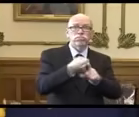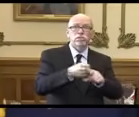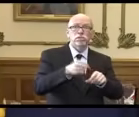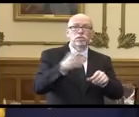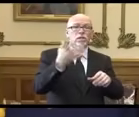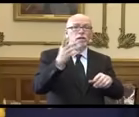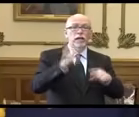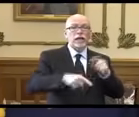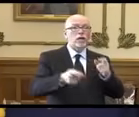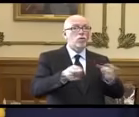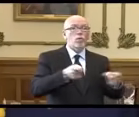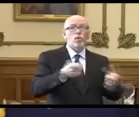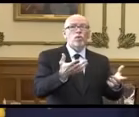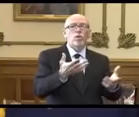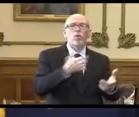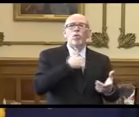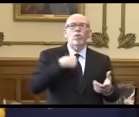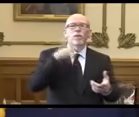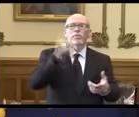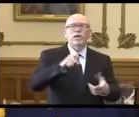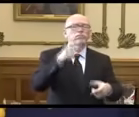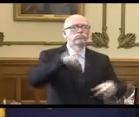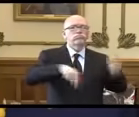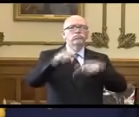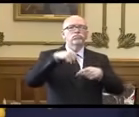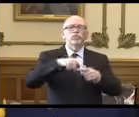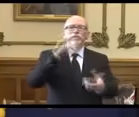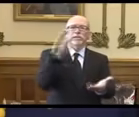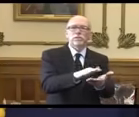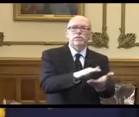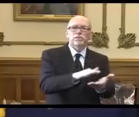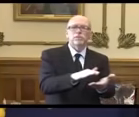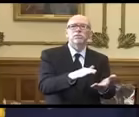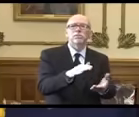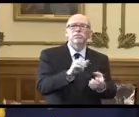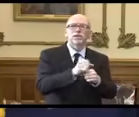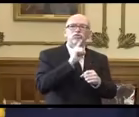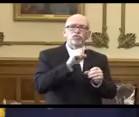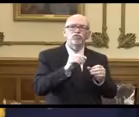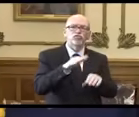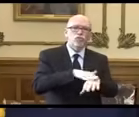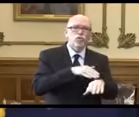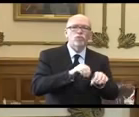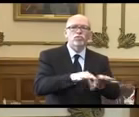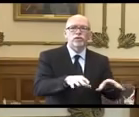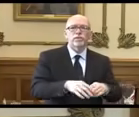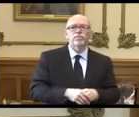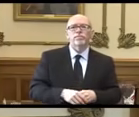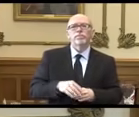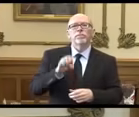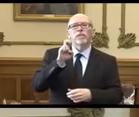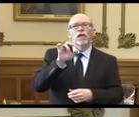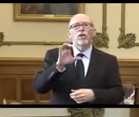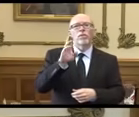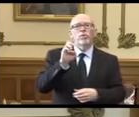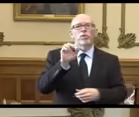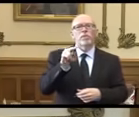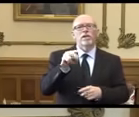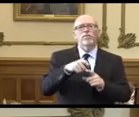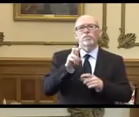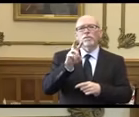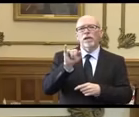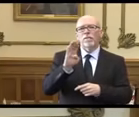have to do everything we can to contain that and to slow the spread. Eric Berman,